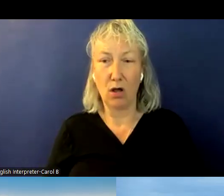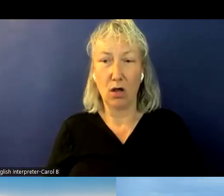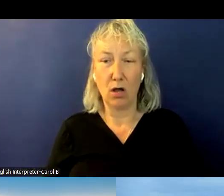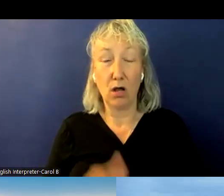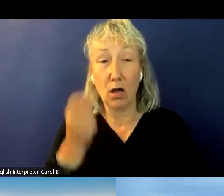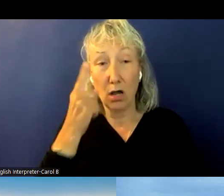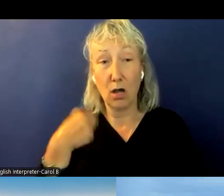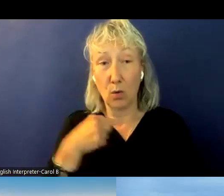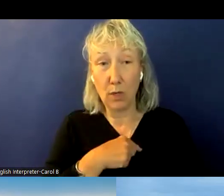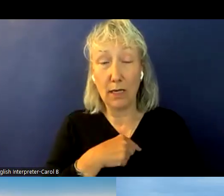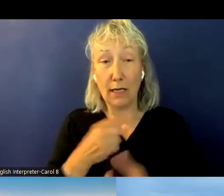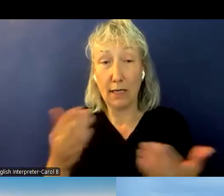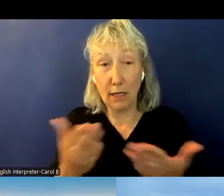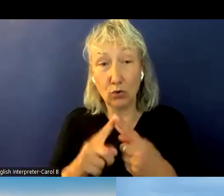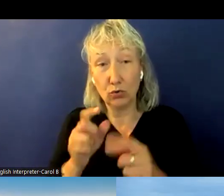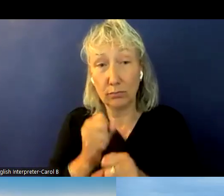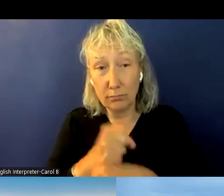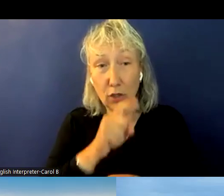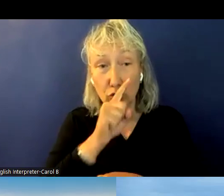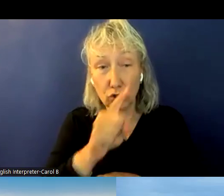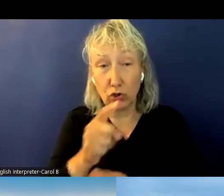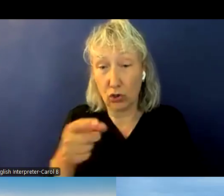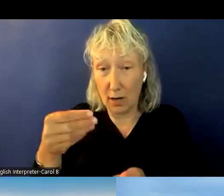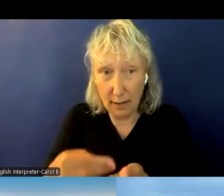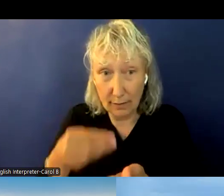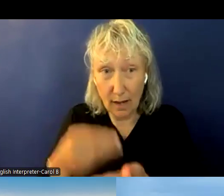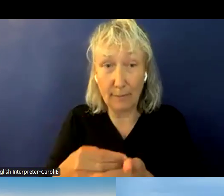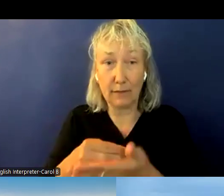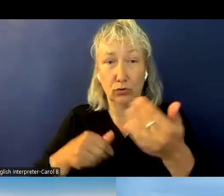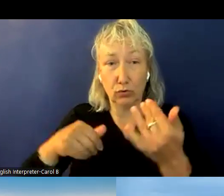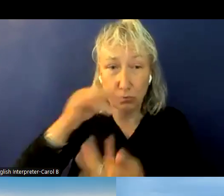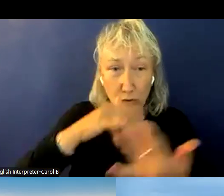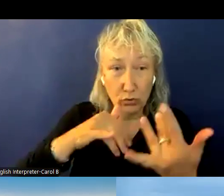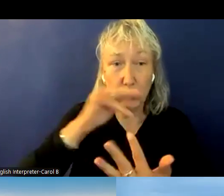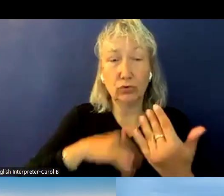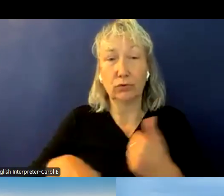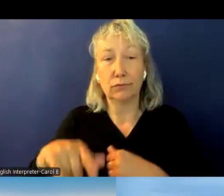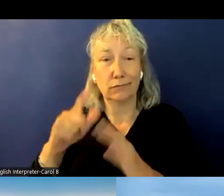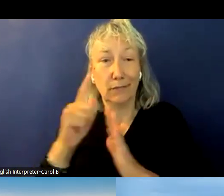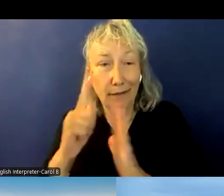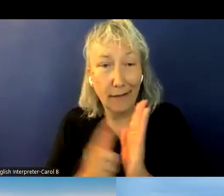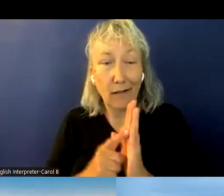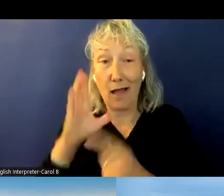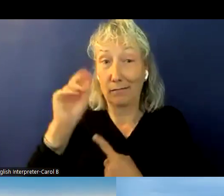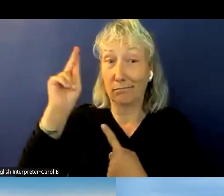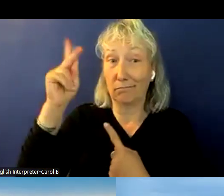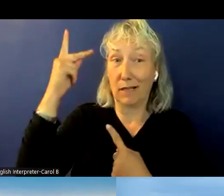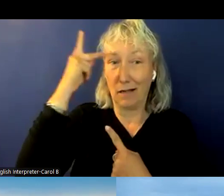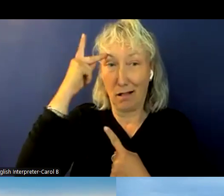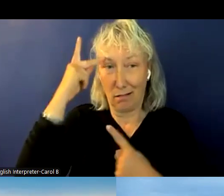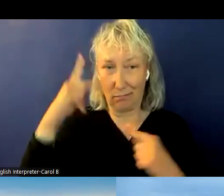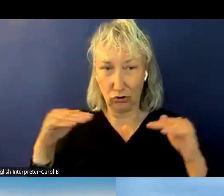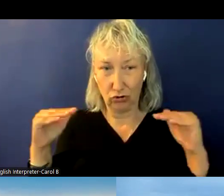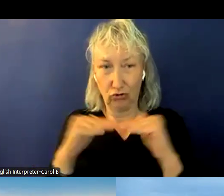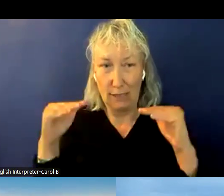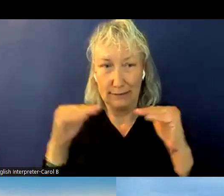secure economic, social, legal, and political justice for